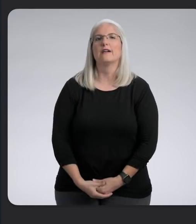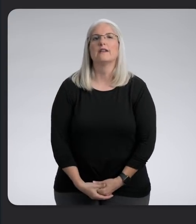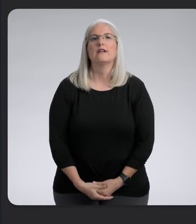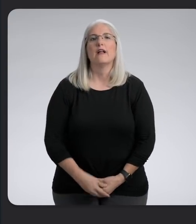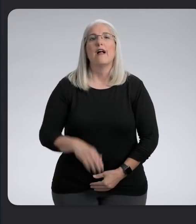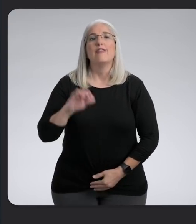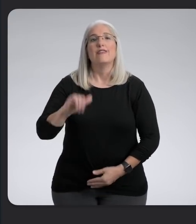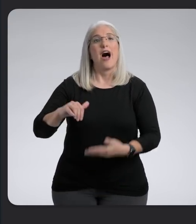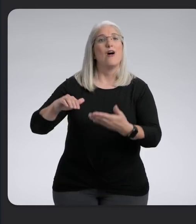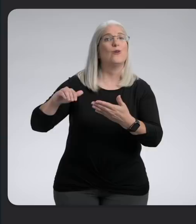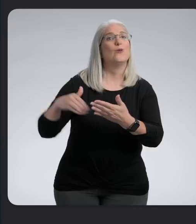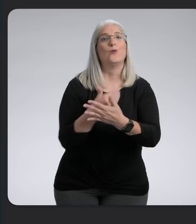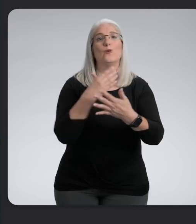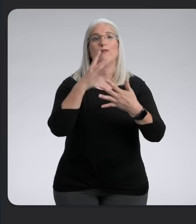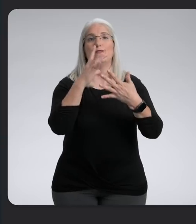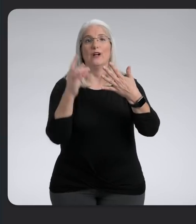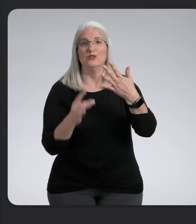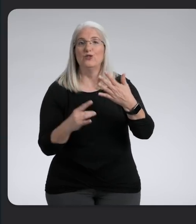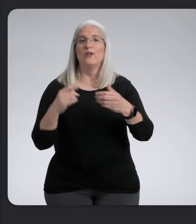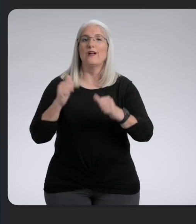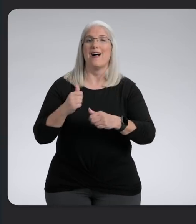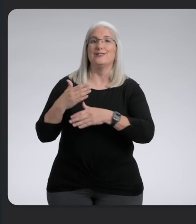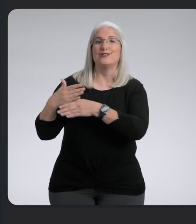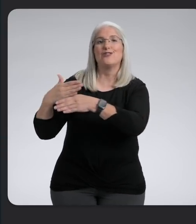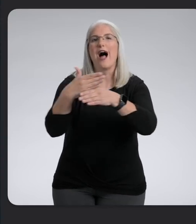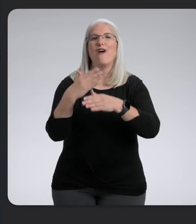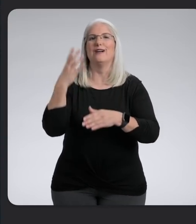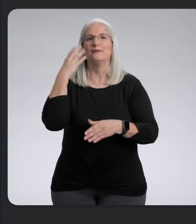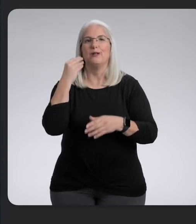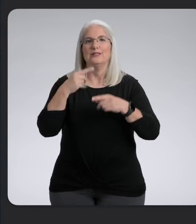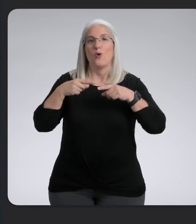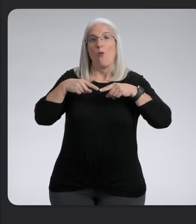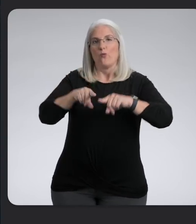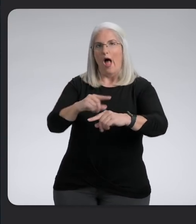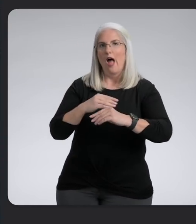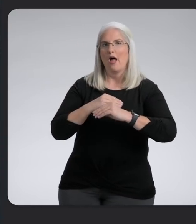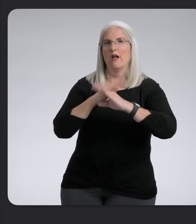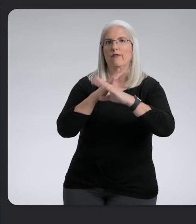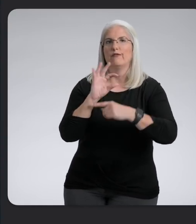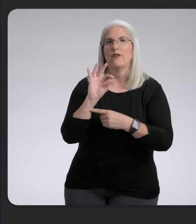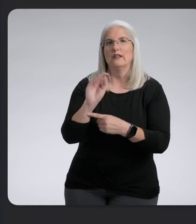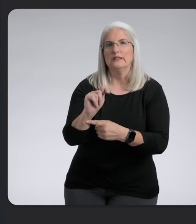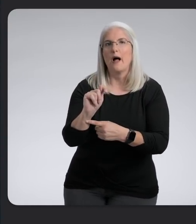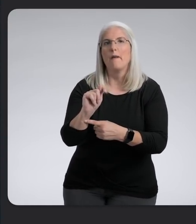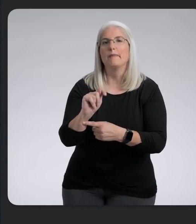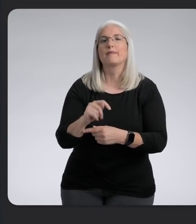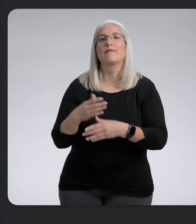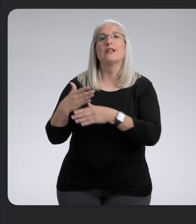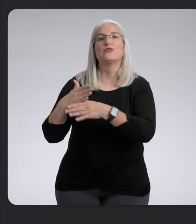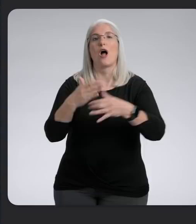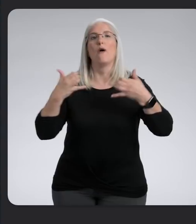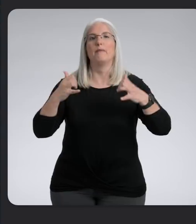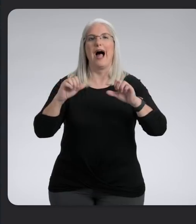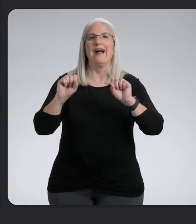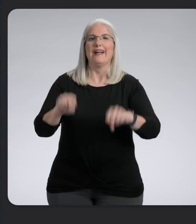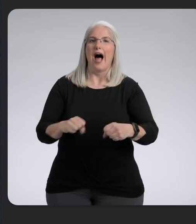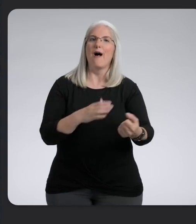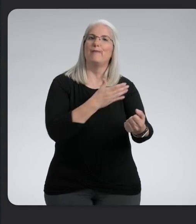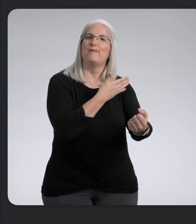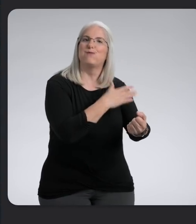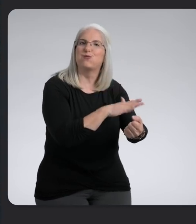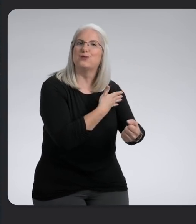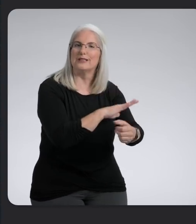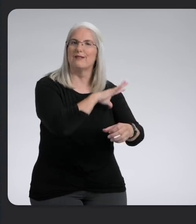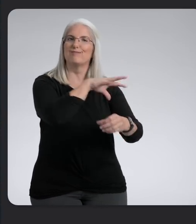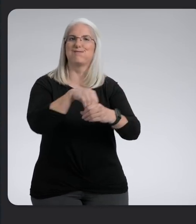shared experiences that you can enjoy when you're on a FaceTime call. With SharePlay, you can bring music into your call for a shared listening